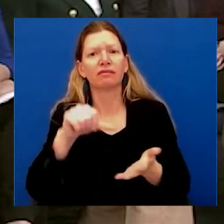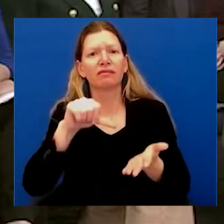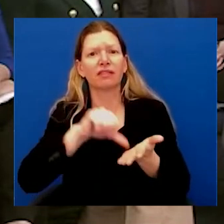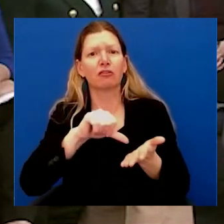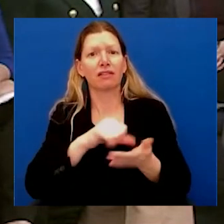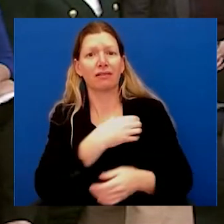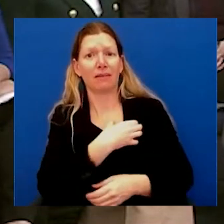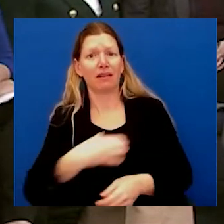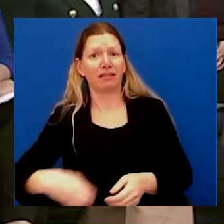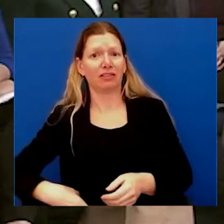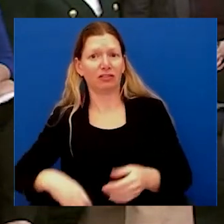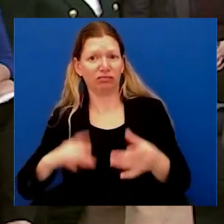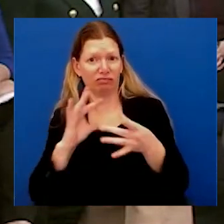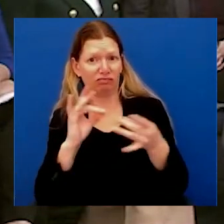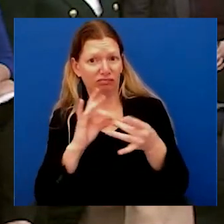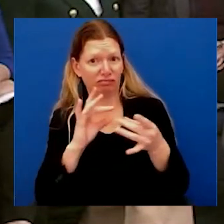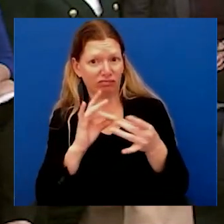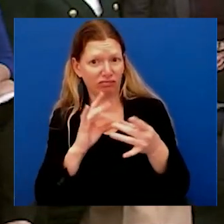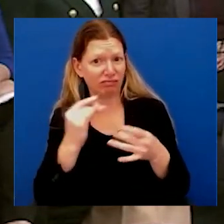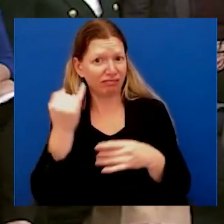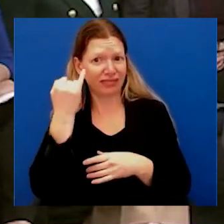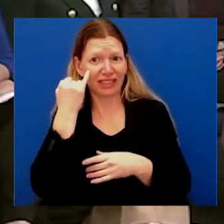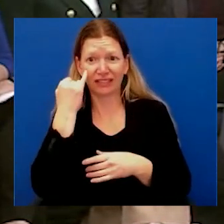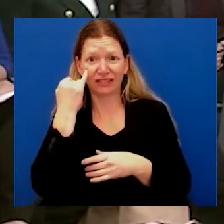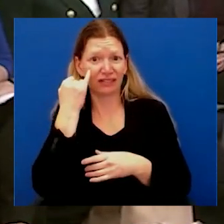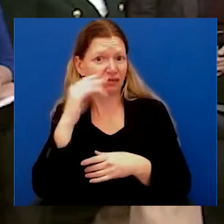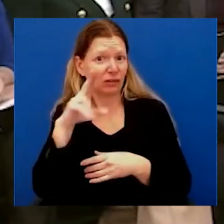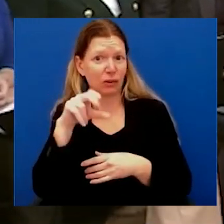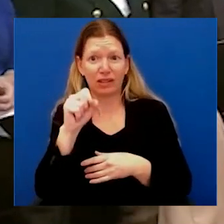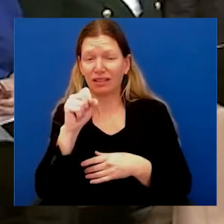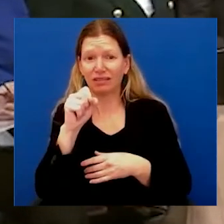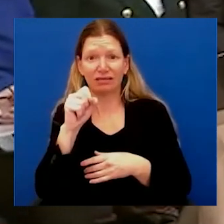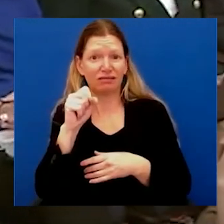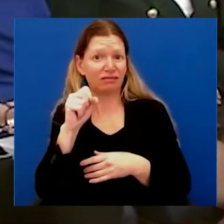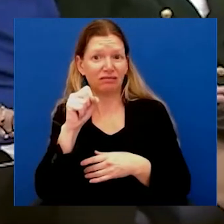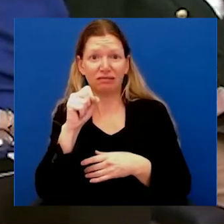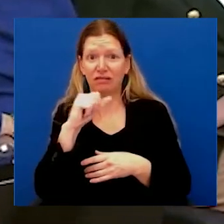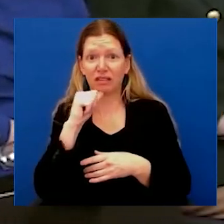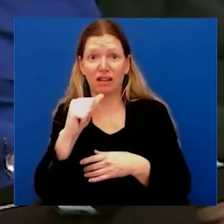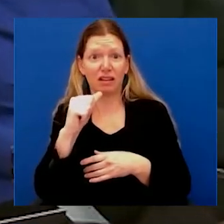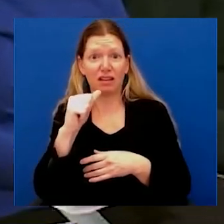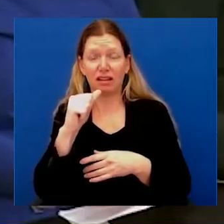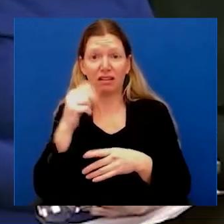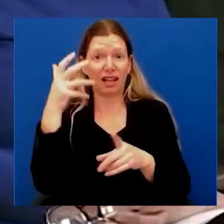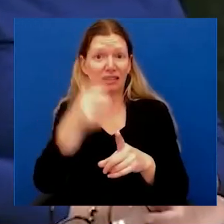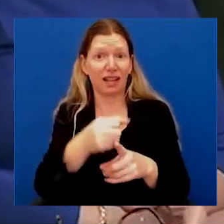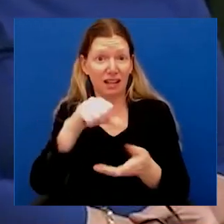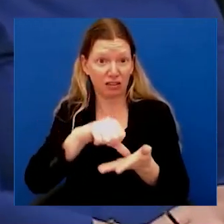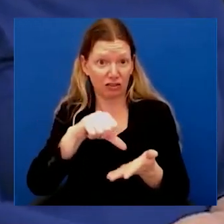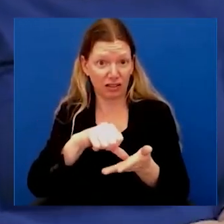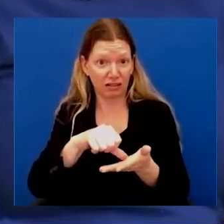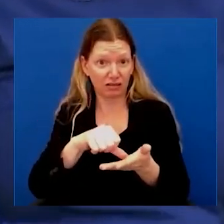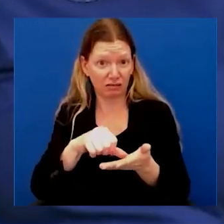on the country's interests and nationals under any pretext. One, do you have any reaction to that warning? And two,